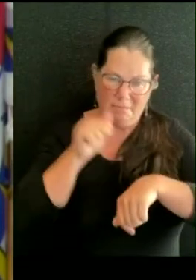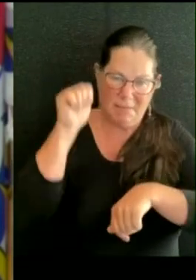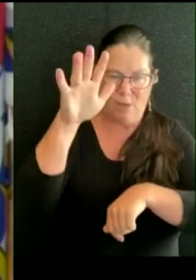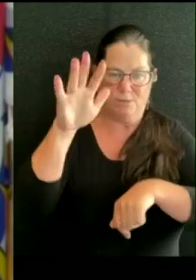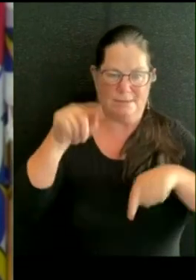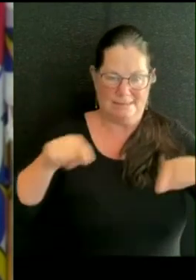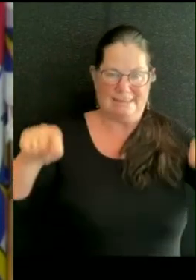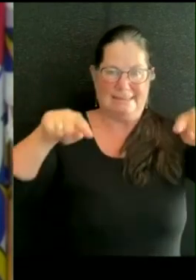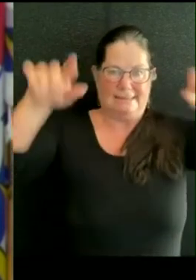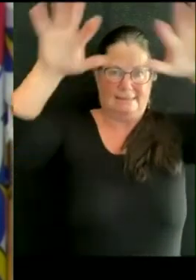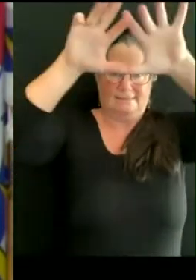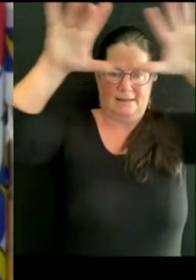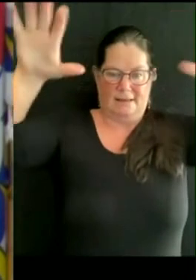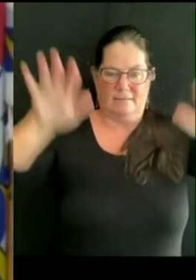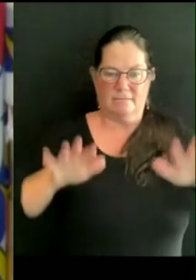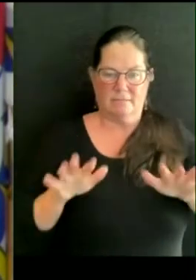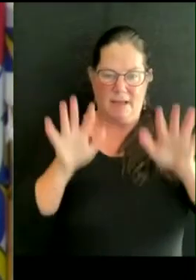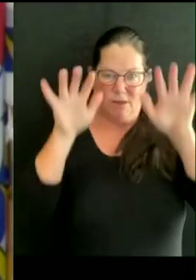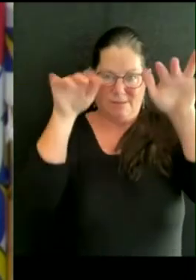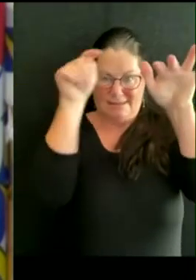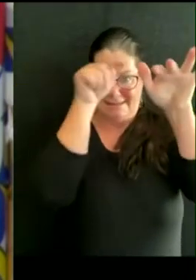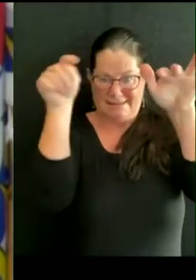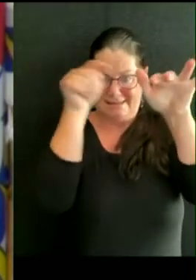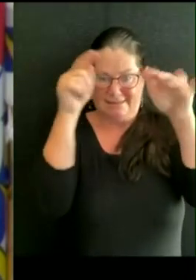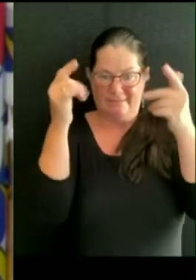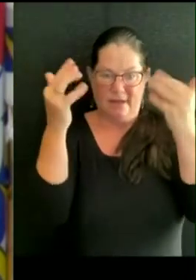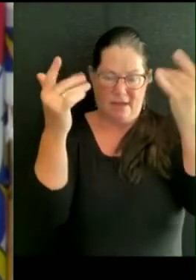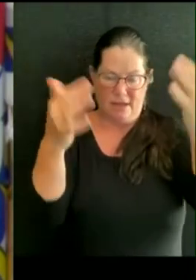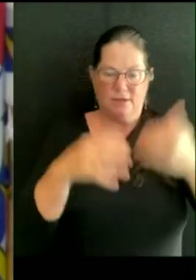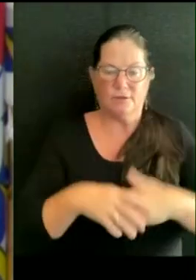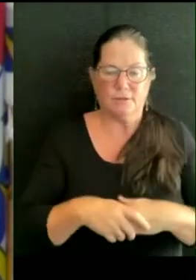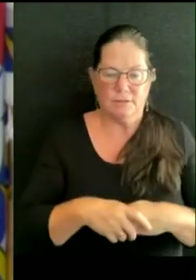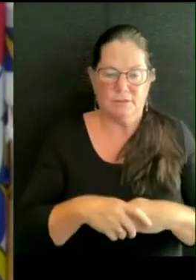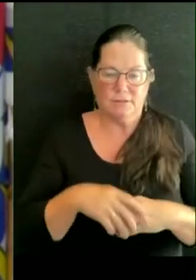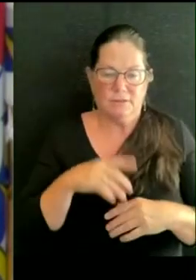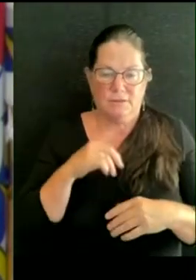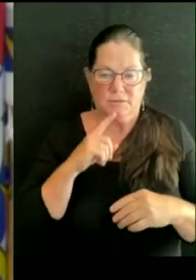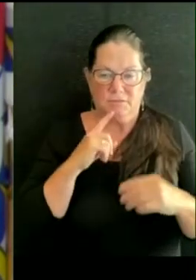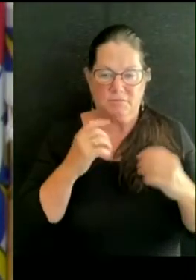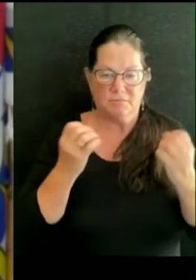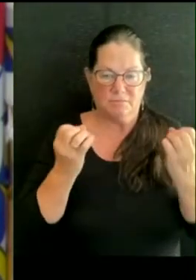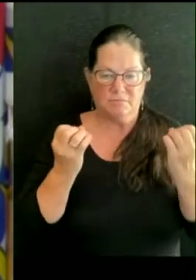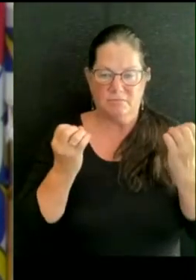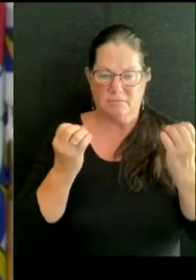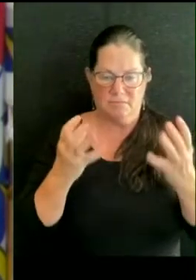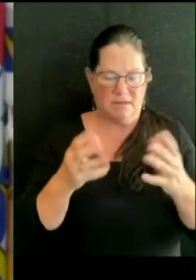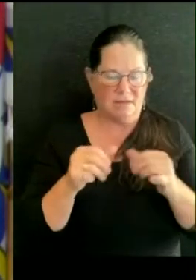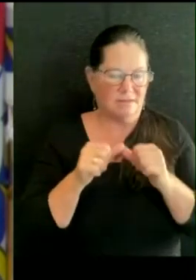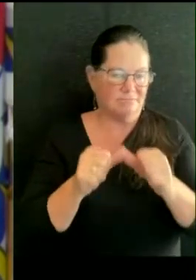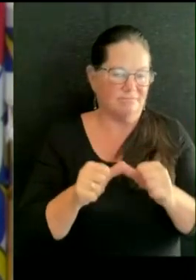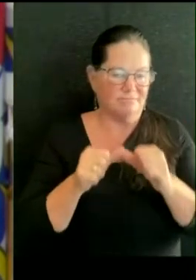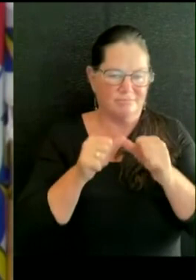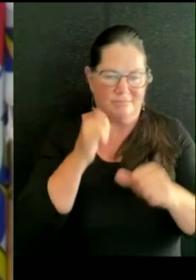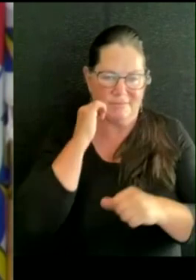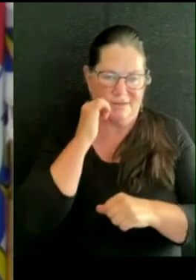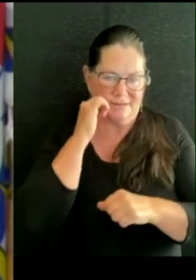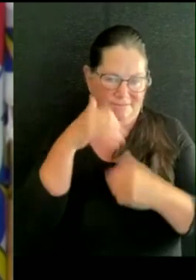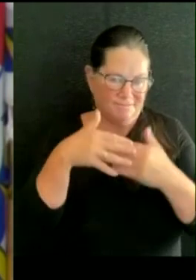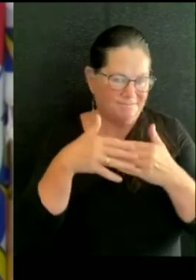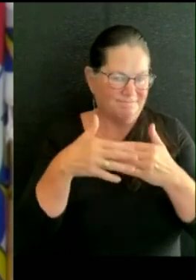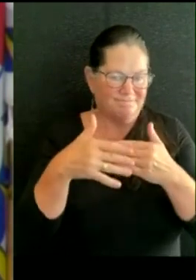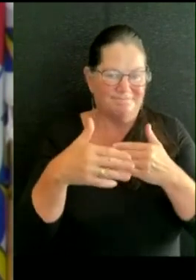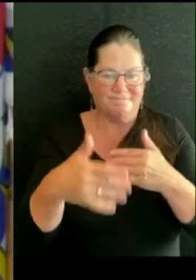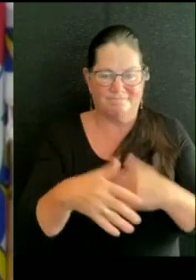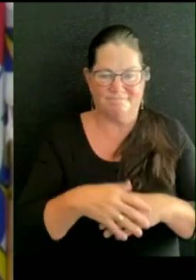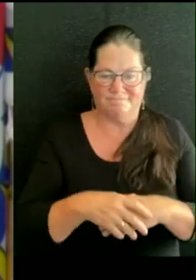Brad, the hard work continues behind the community. It's not yet 100% safe